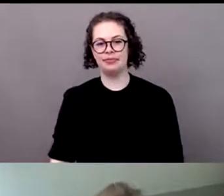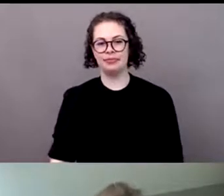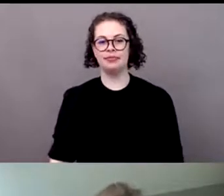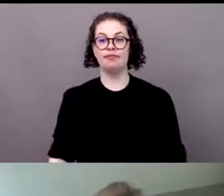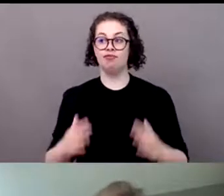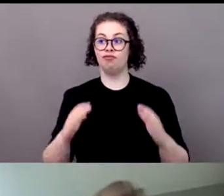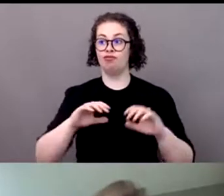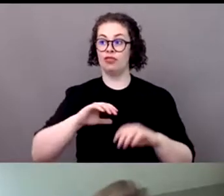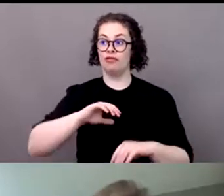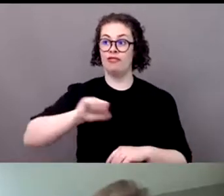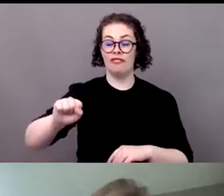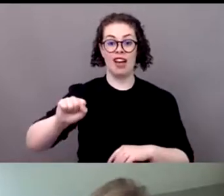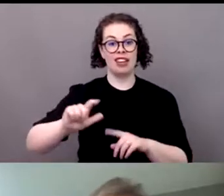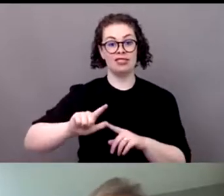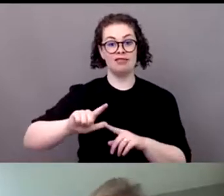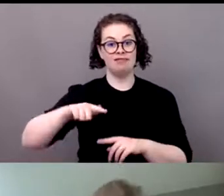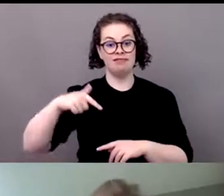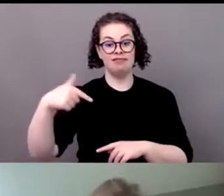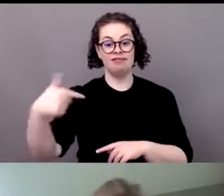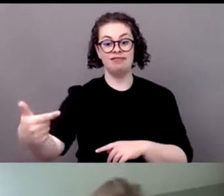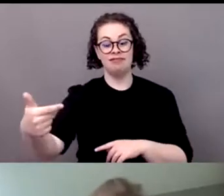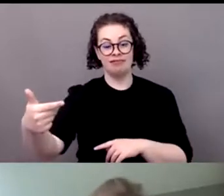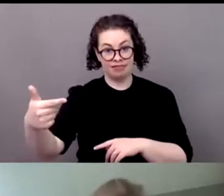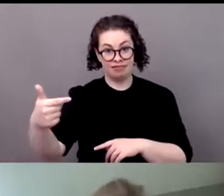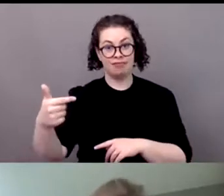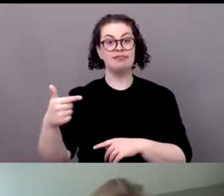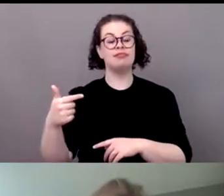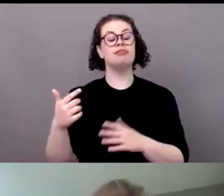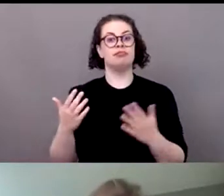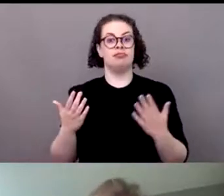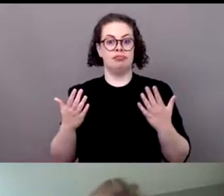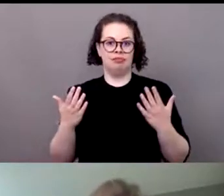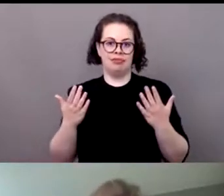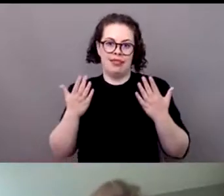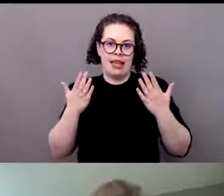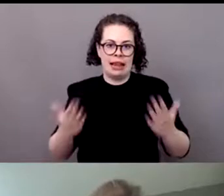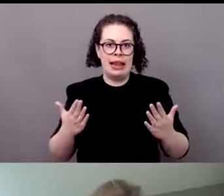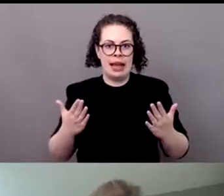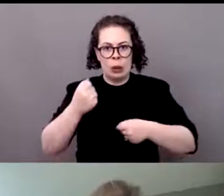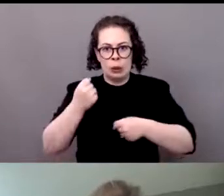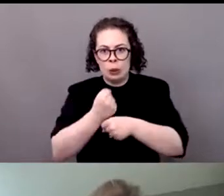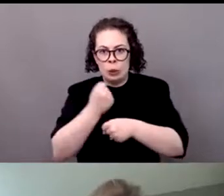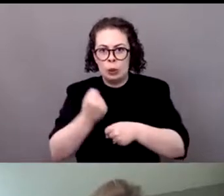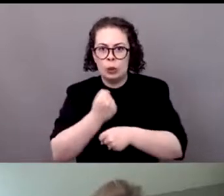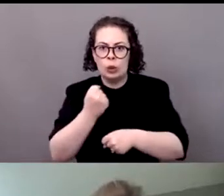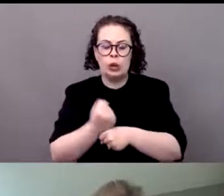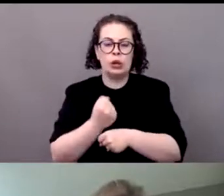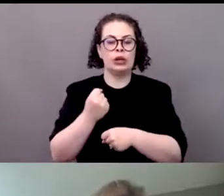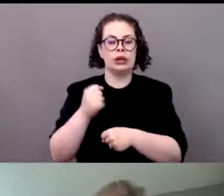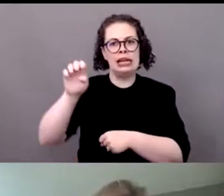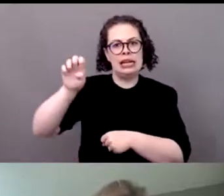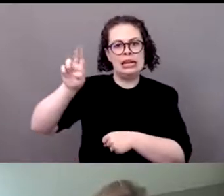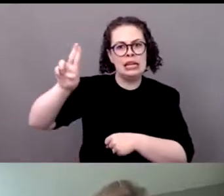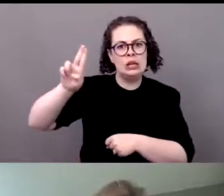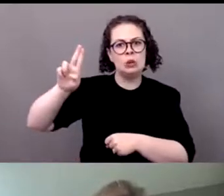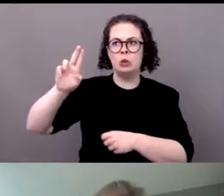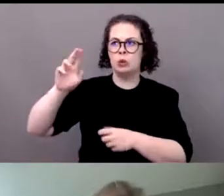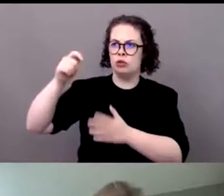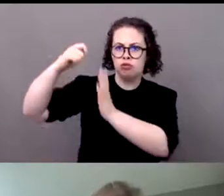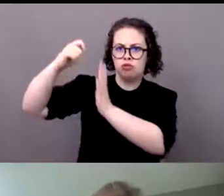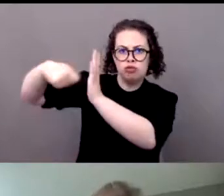quickly to examples of the existing action EU-funded action initiatives